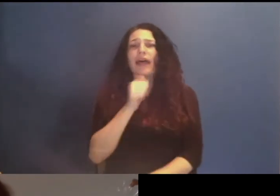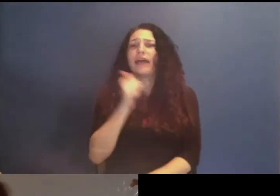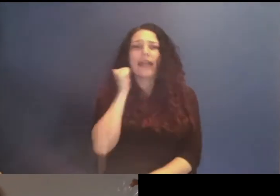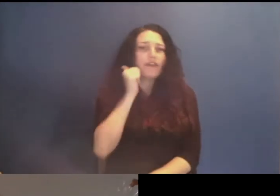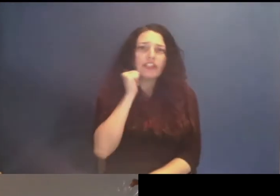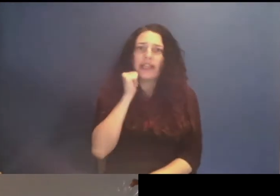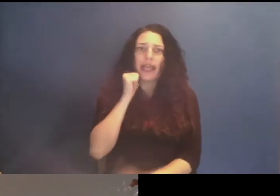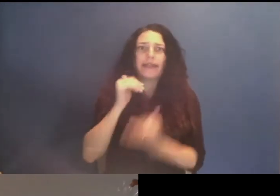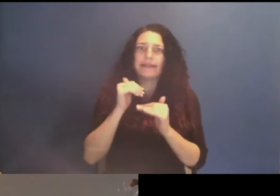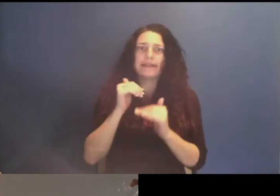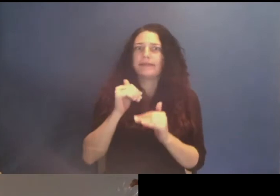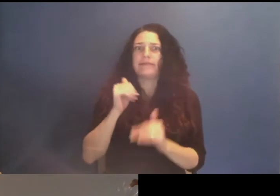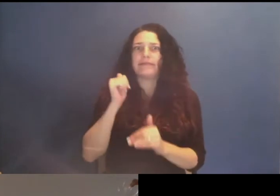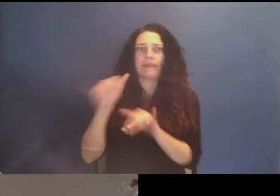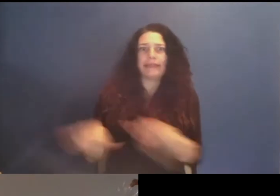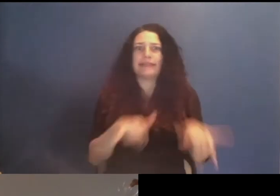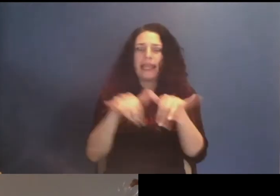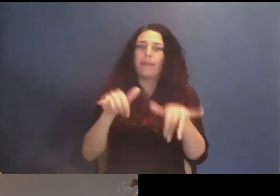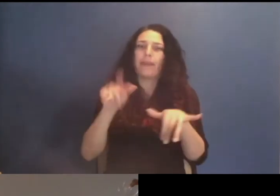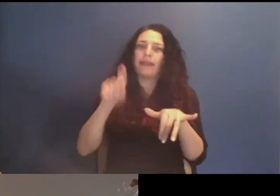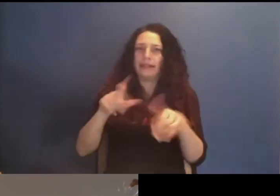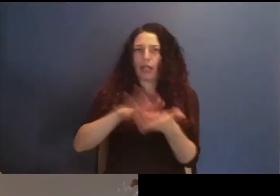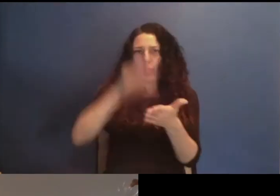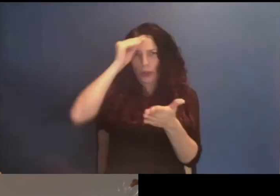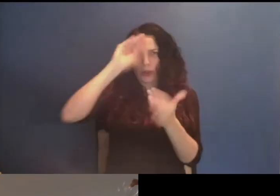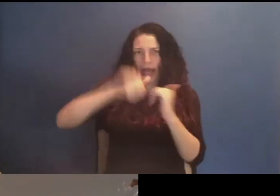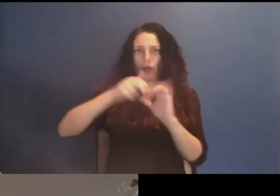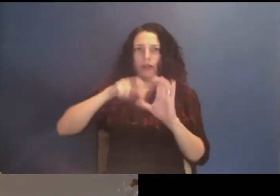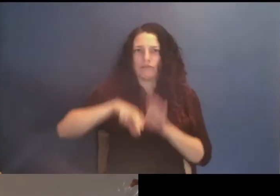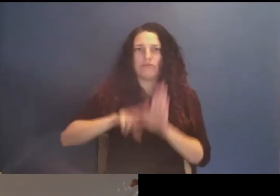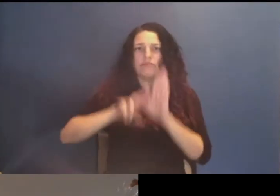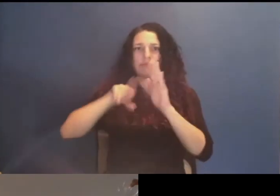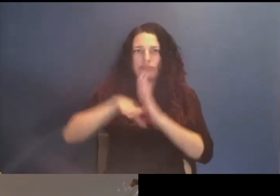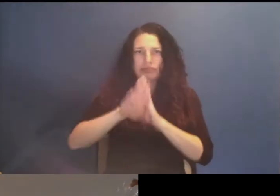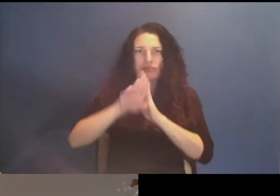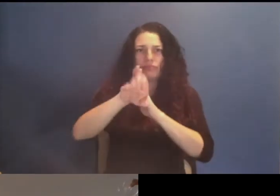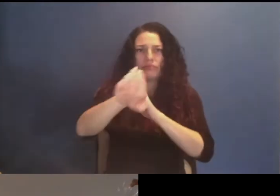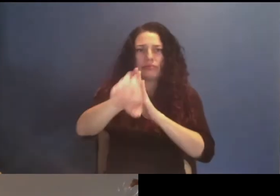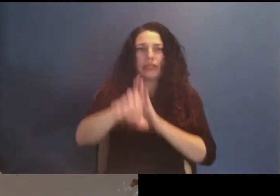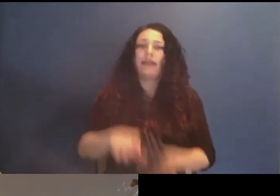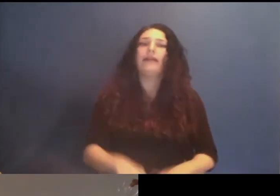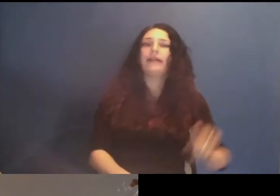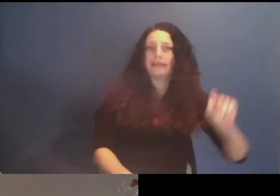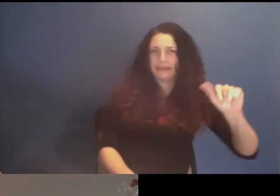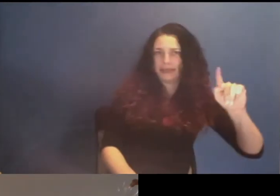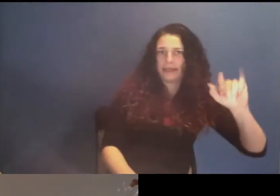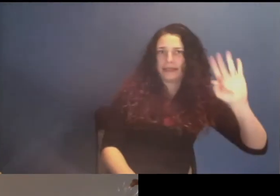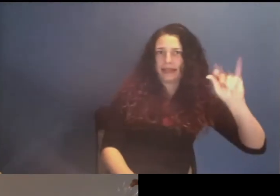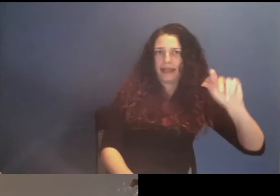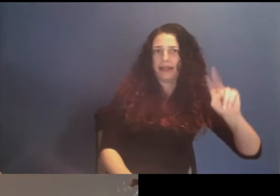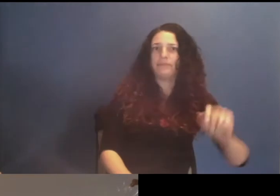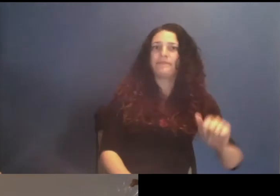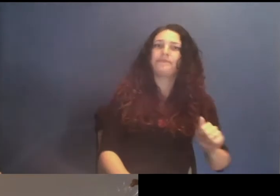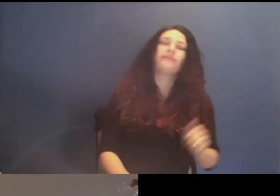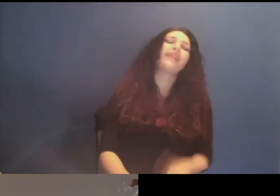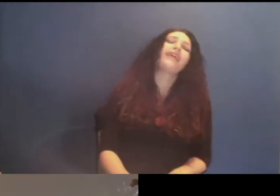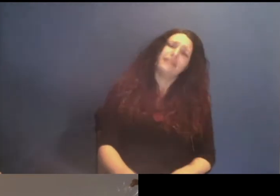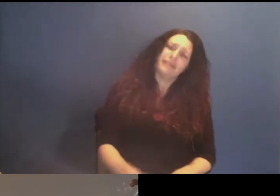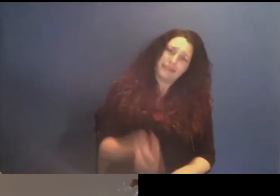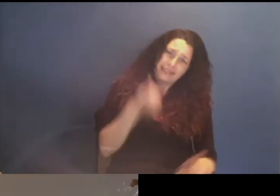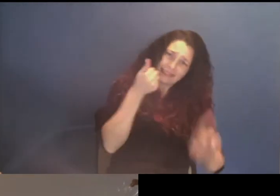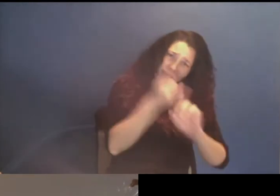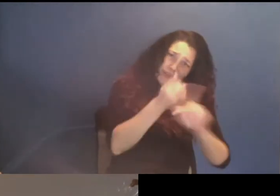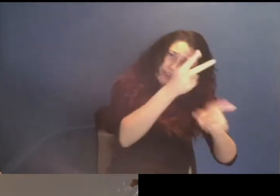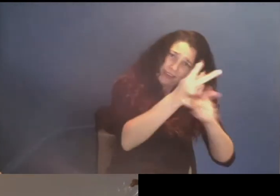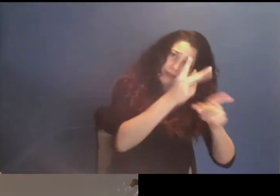ride the waves. Yeah, no, self-care is definitely important. And don't beat yourself up. Have those days where you're